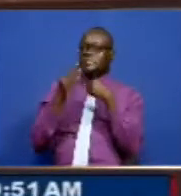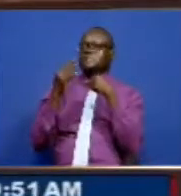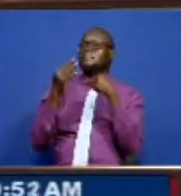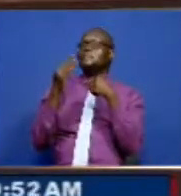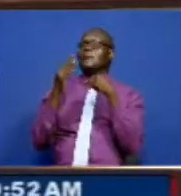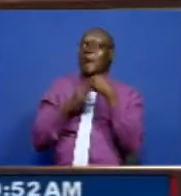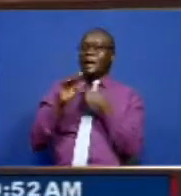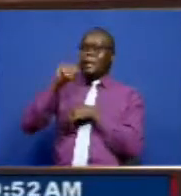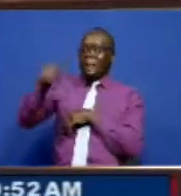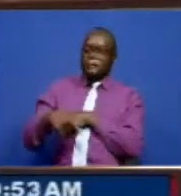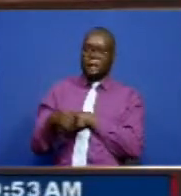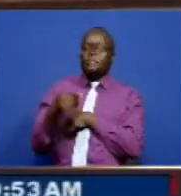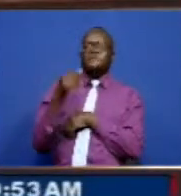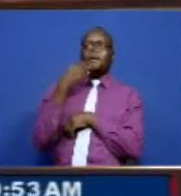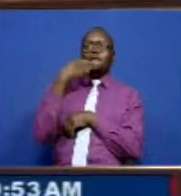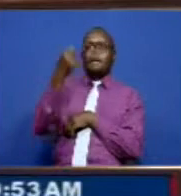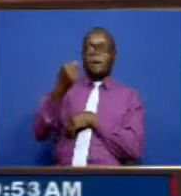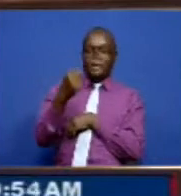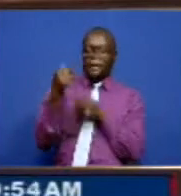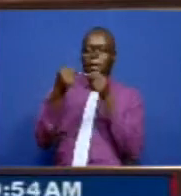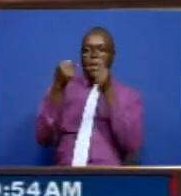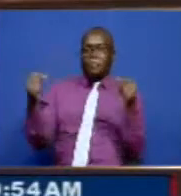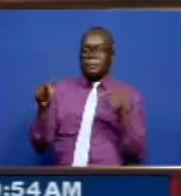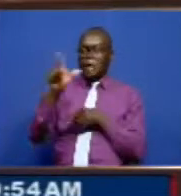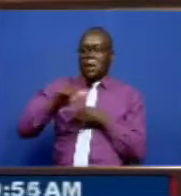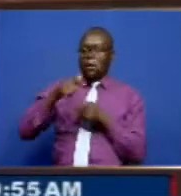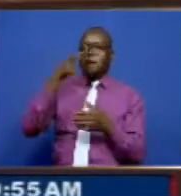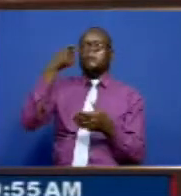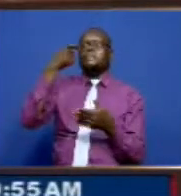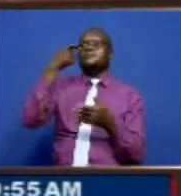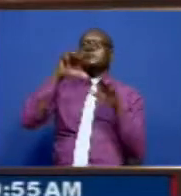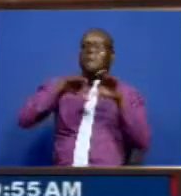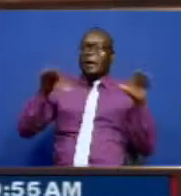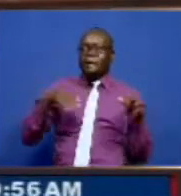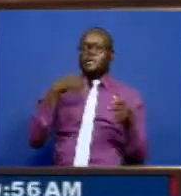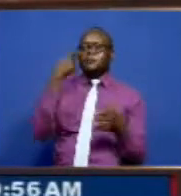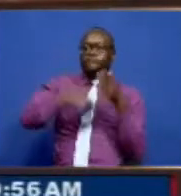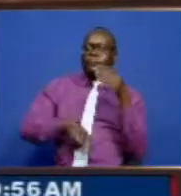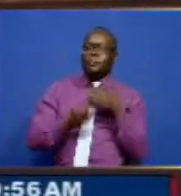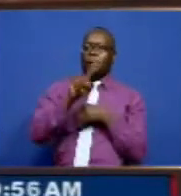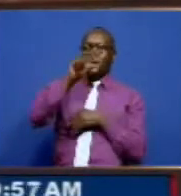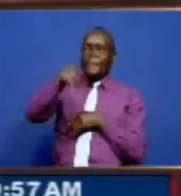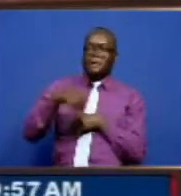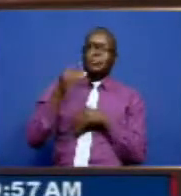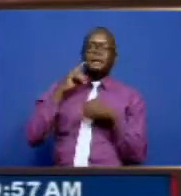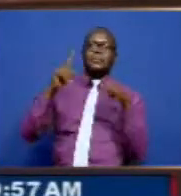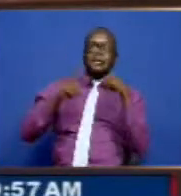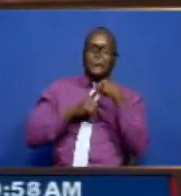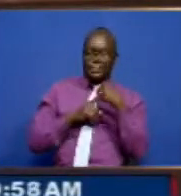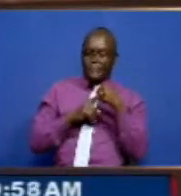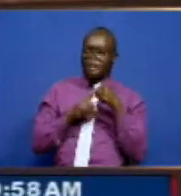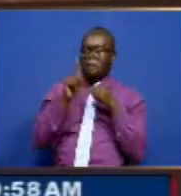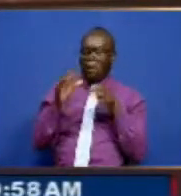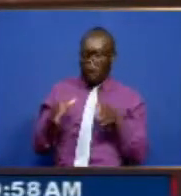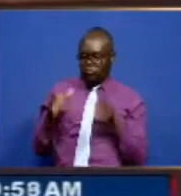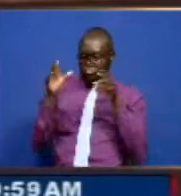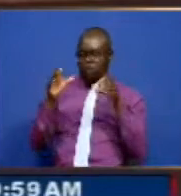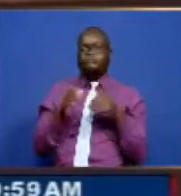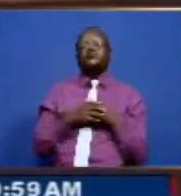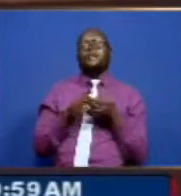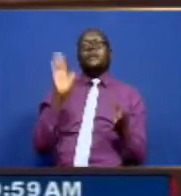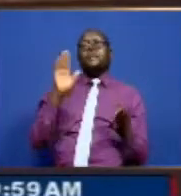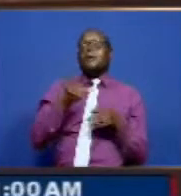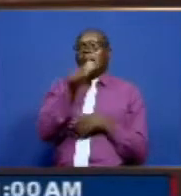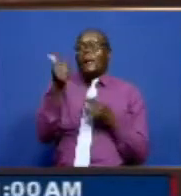149,999,500 shillings, contrary to the local market price of Kenyan shillings 1,600 per bale. Further,